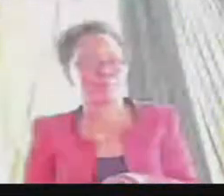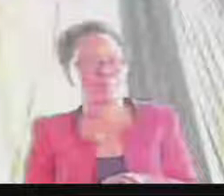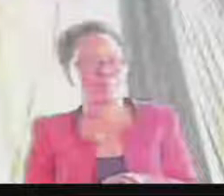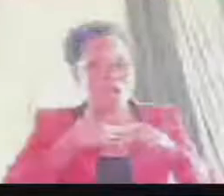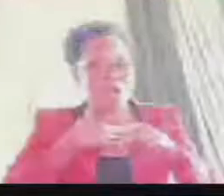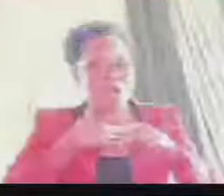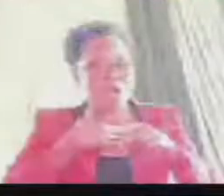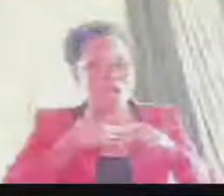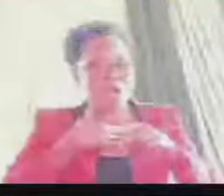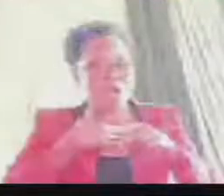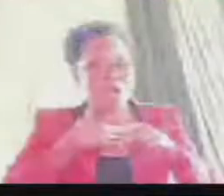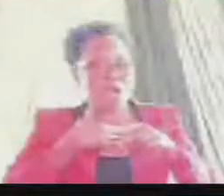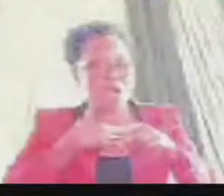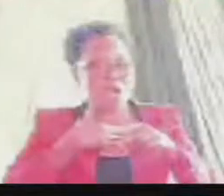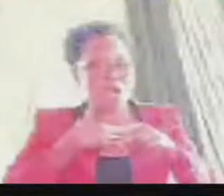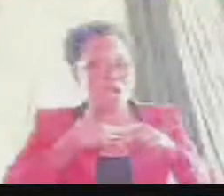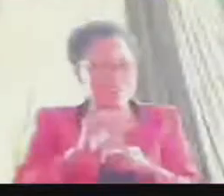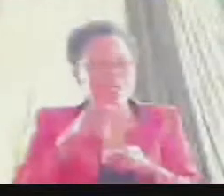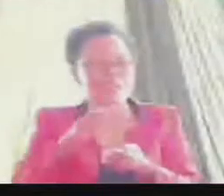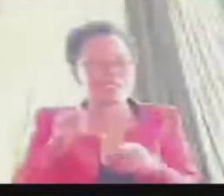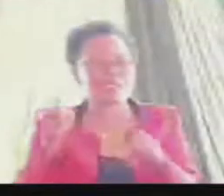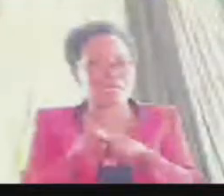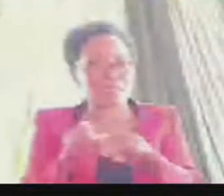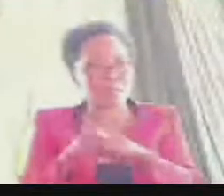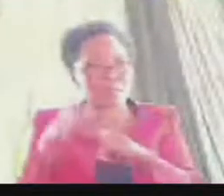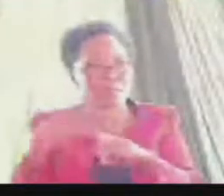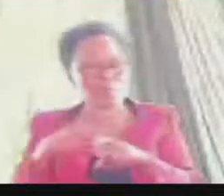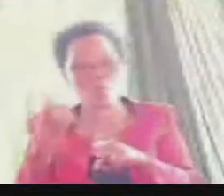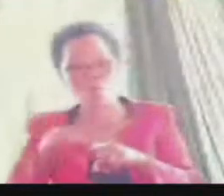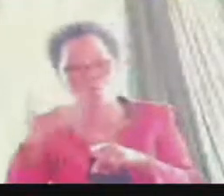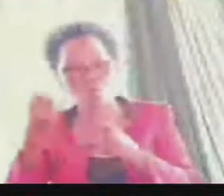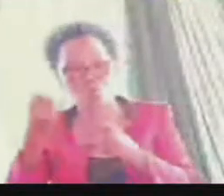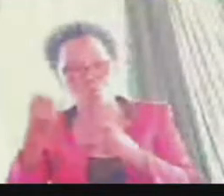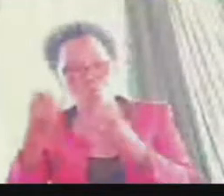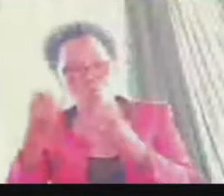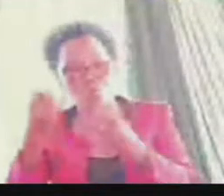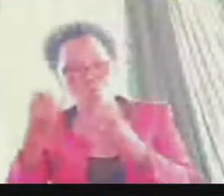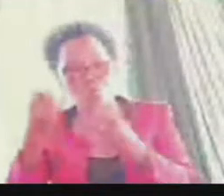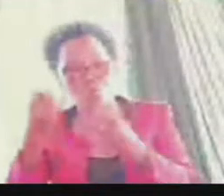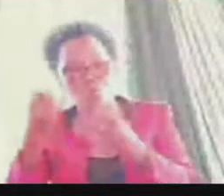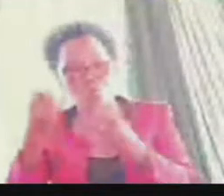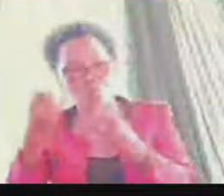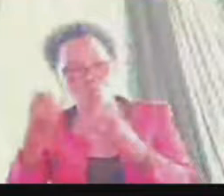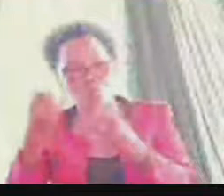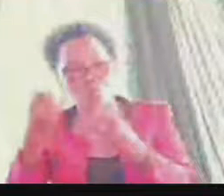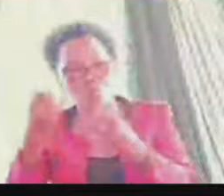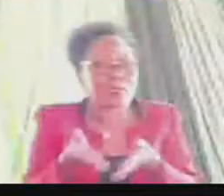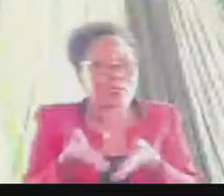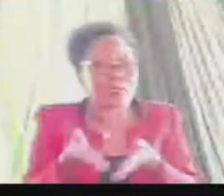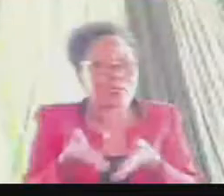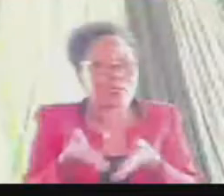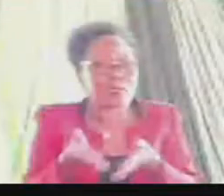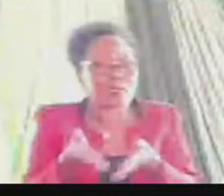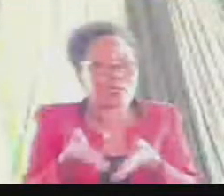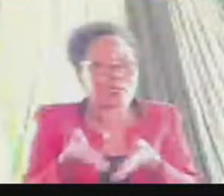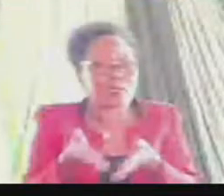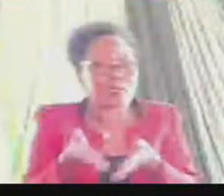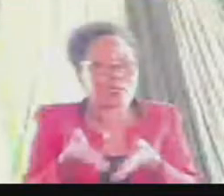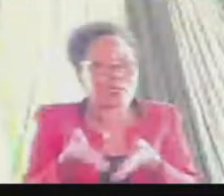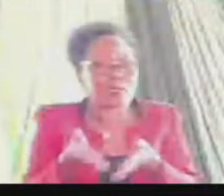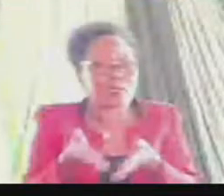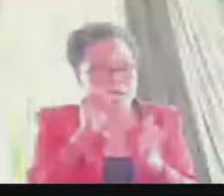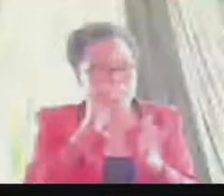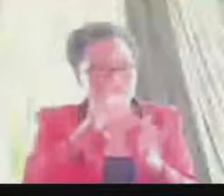Okay, I have to be the same people who should go to firefight. They're saying they're not enough, and we need